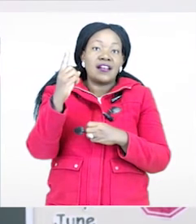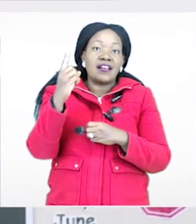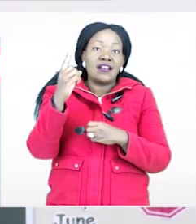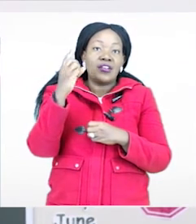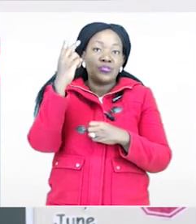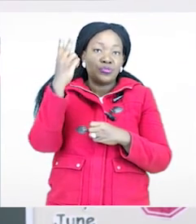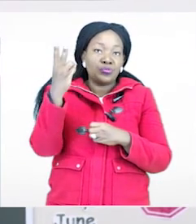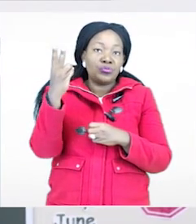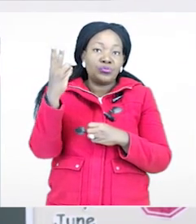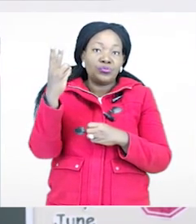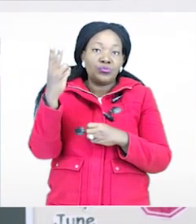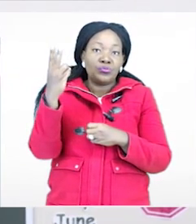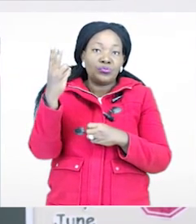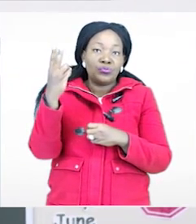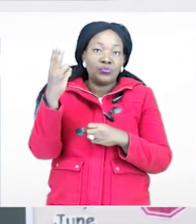2,